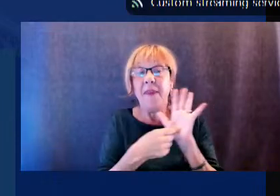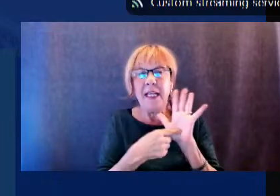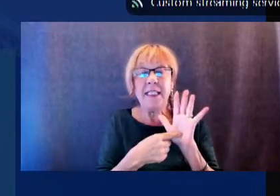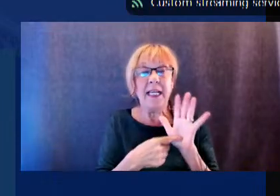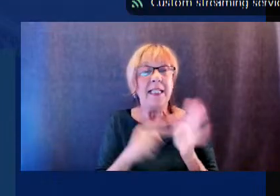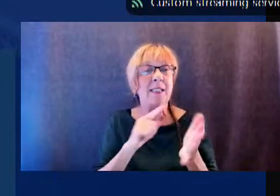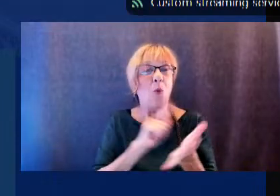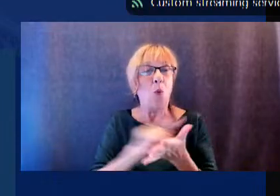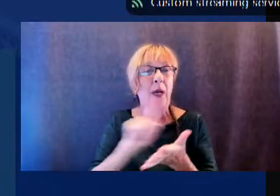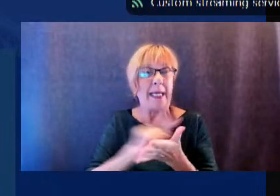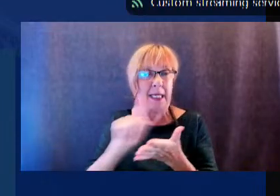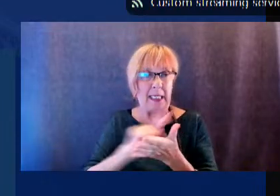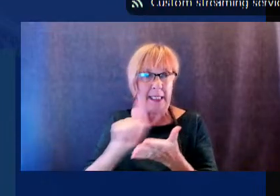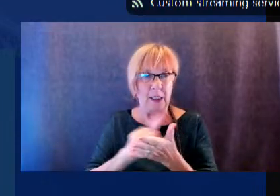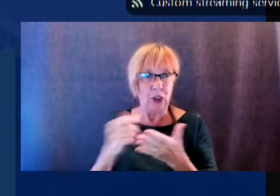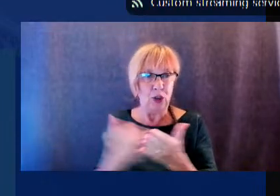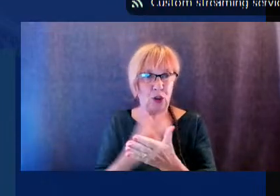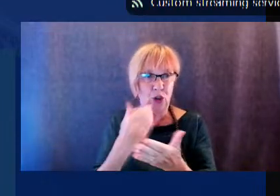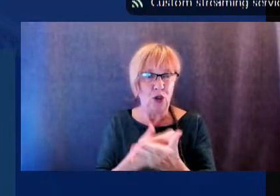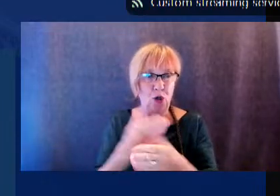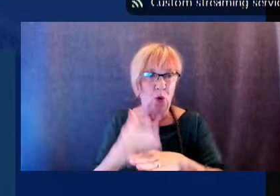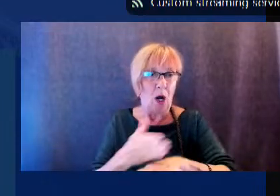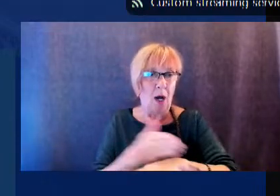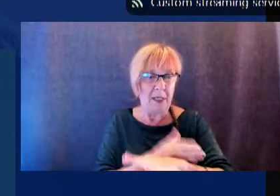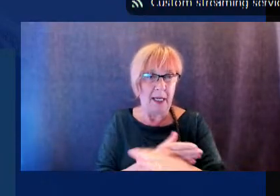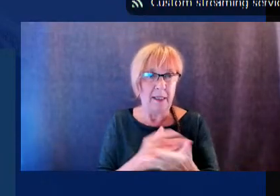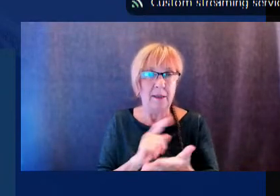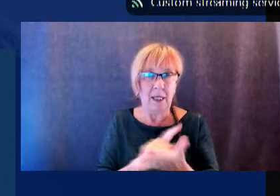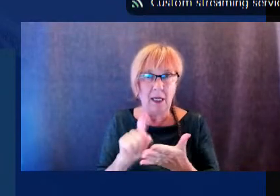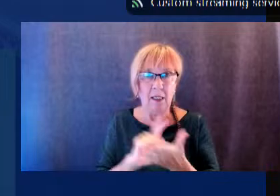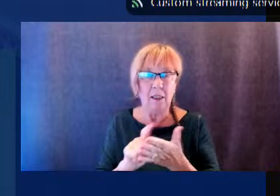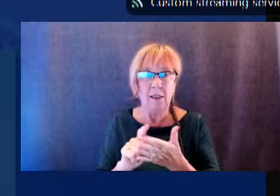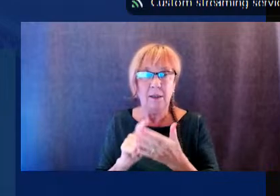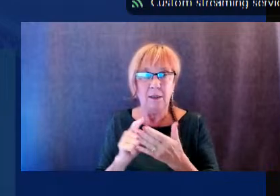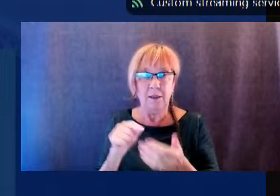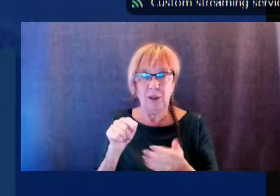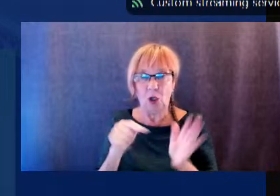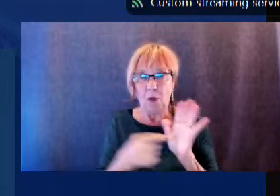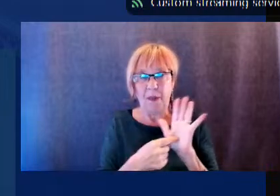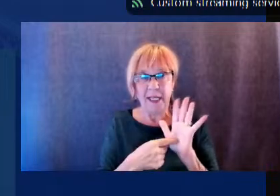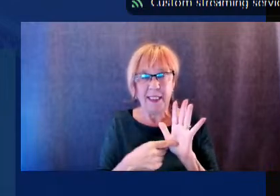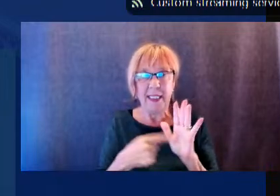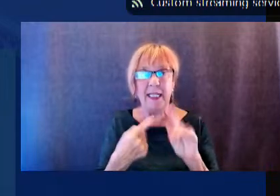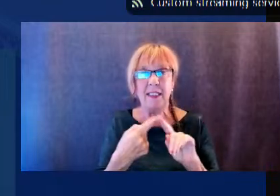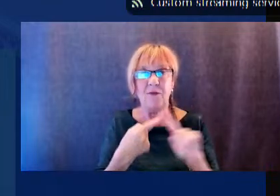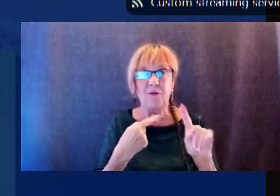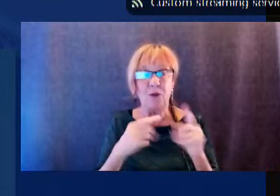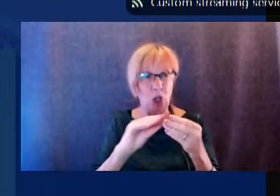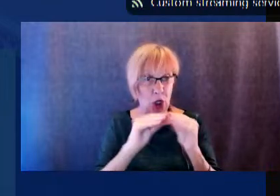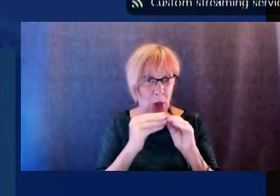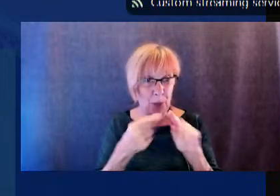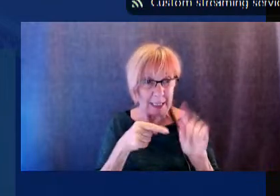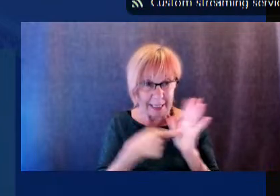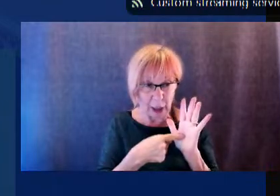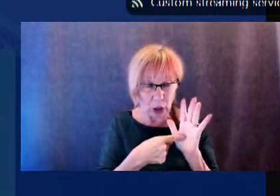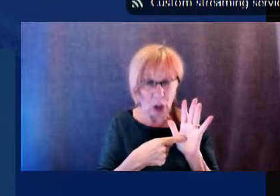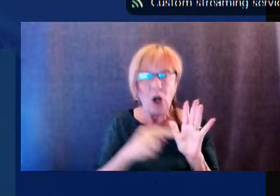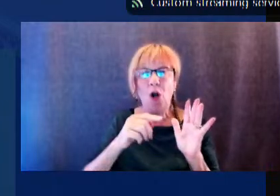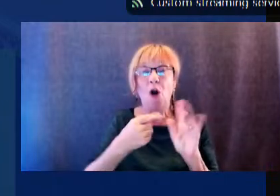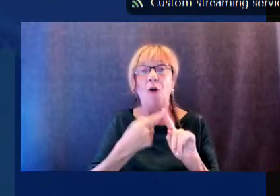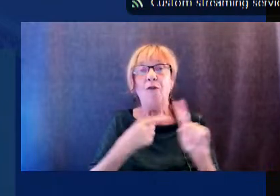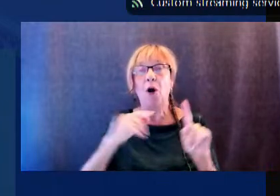this data. So as of close of business on Wednesdays, so this data would be from July 9th. At that time, there